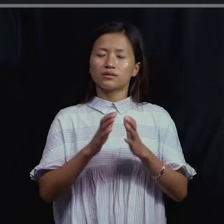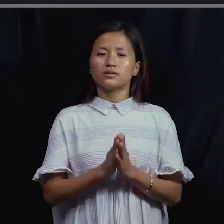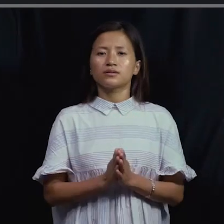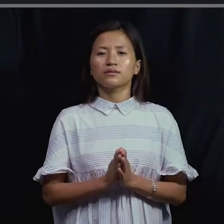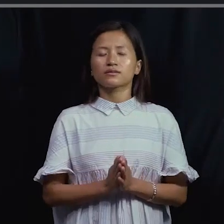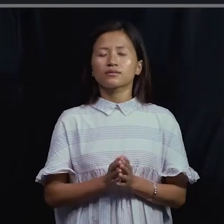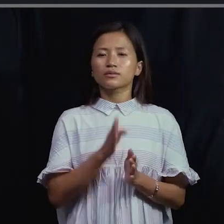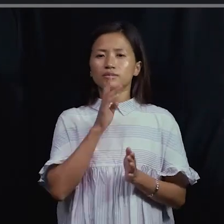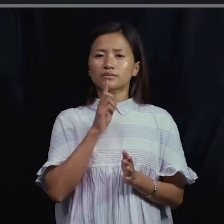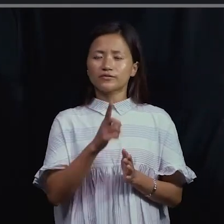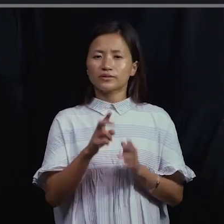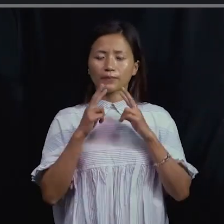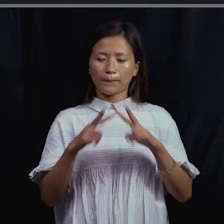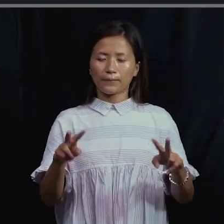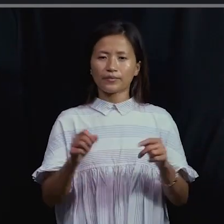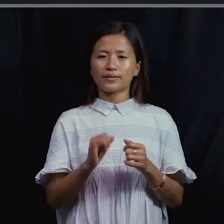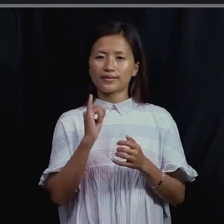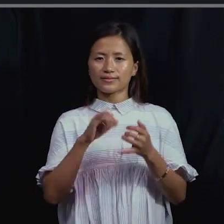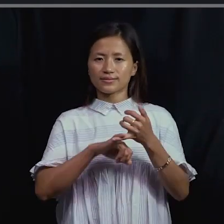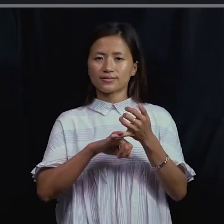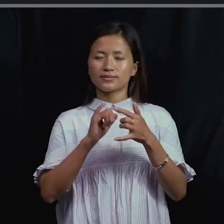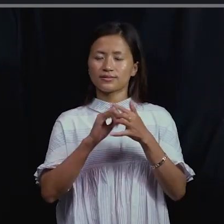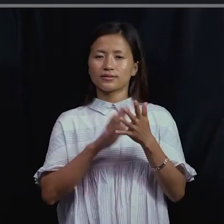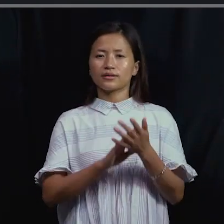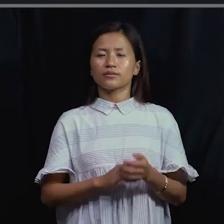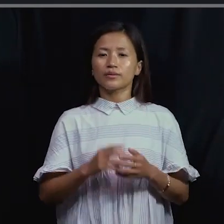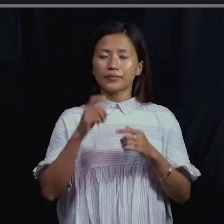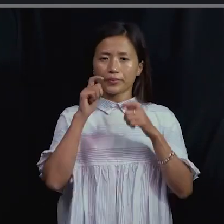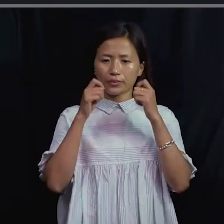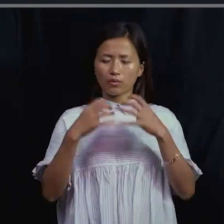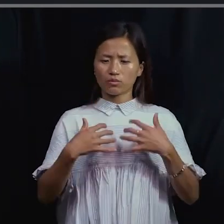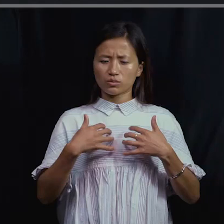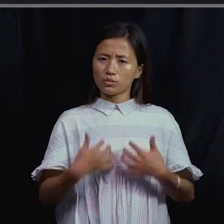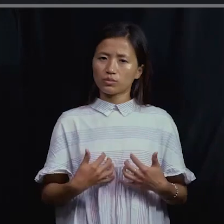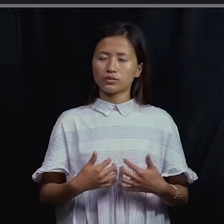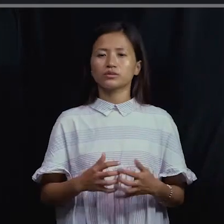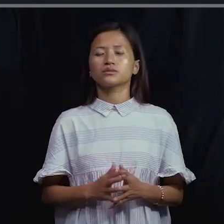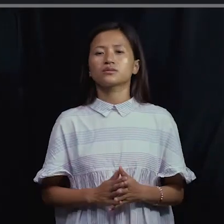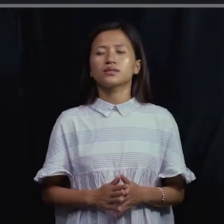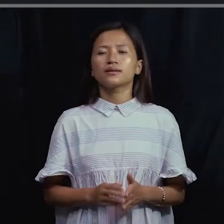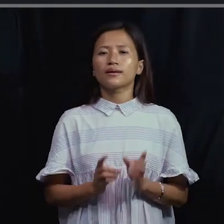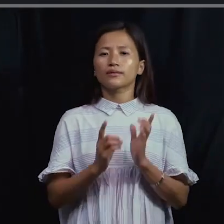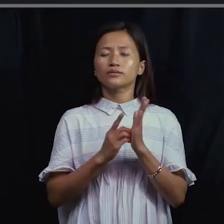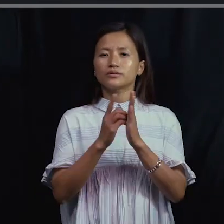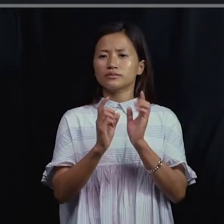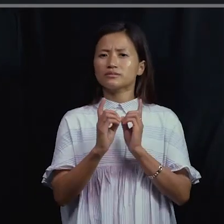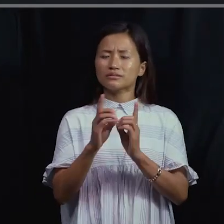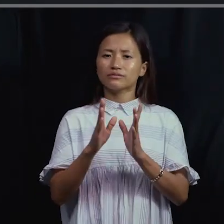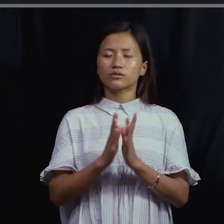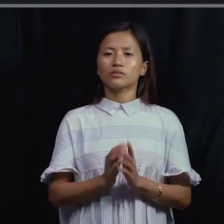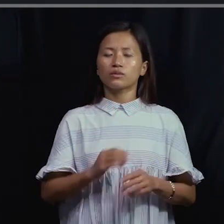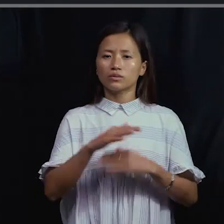become very sensitive, and then you become emotional also, okay? And then you also develop certain interests. For